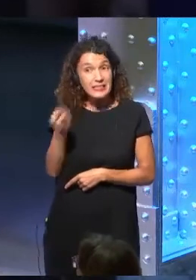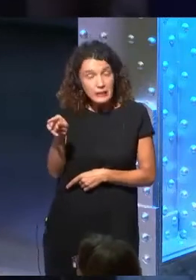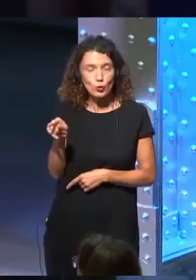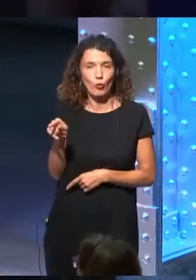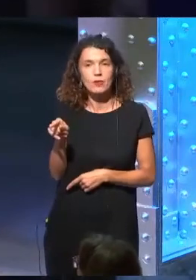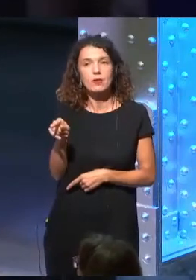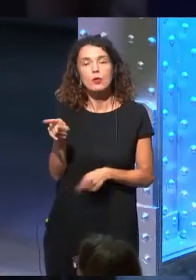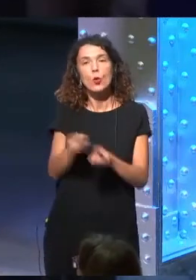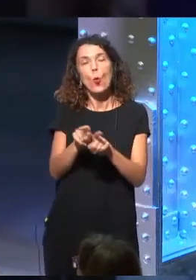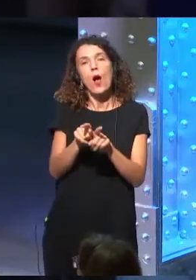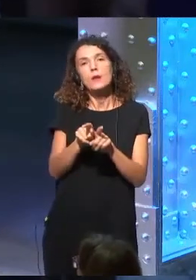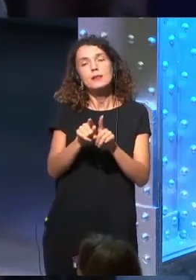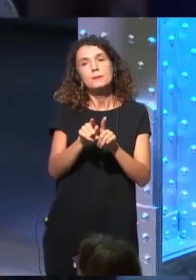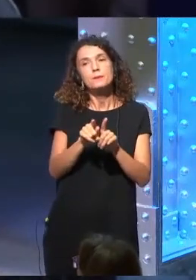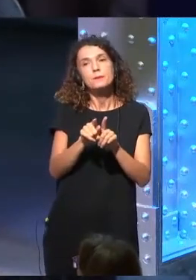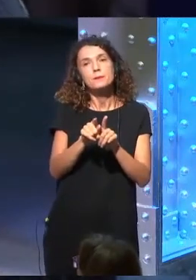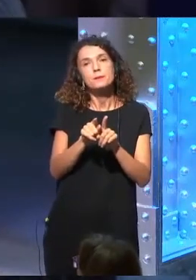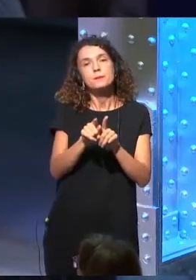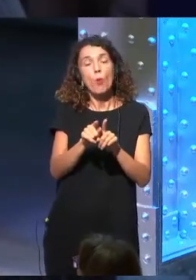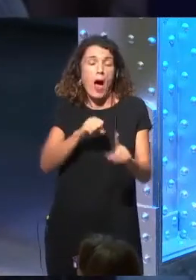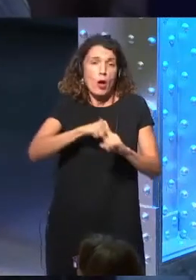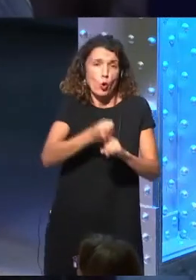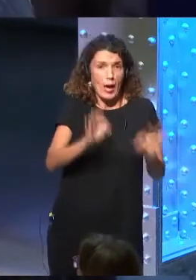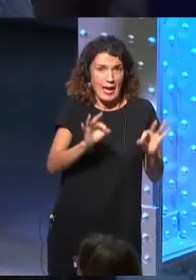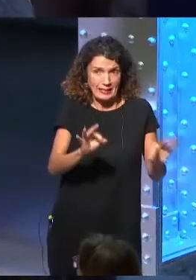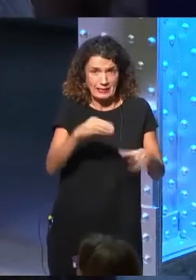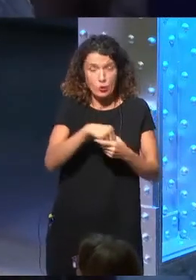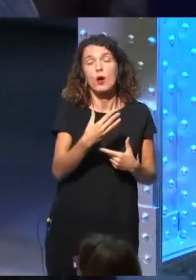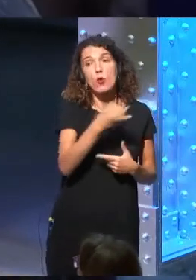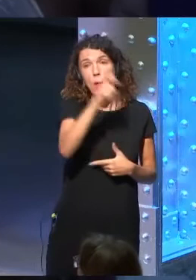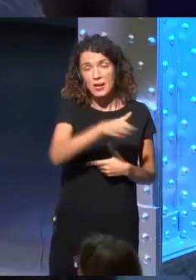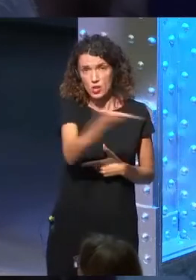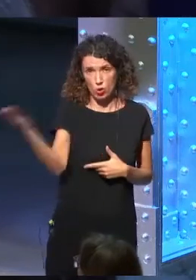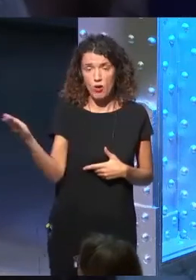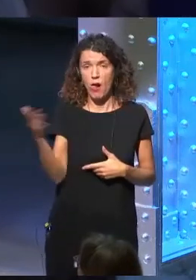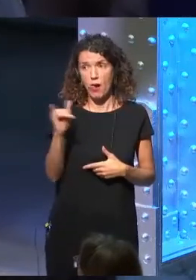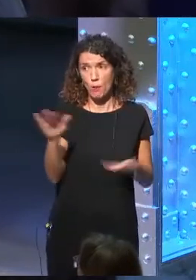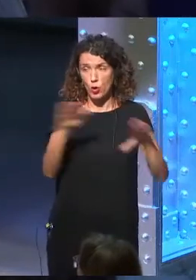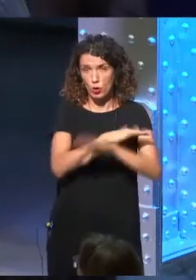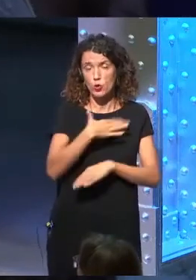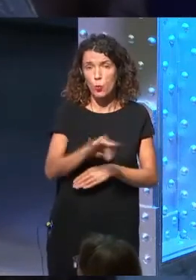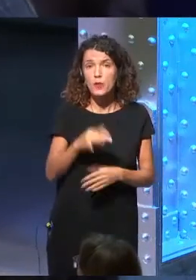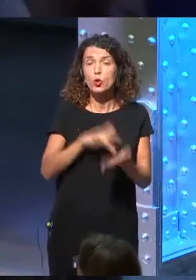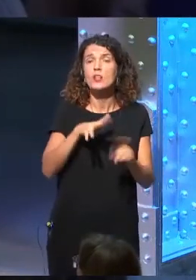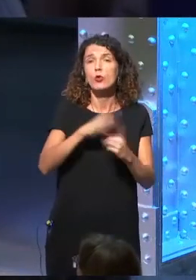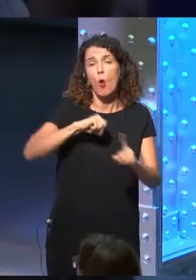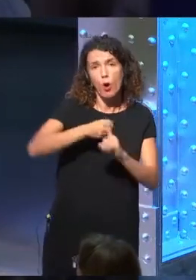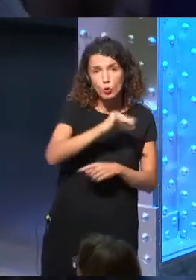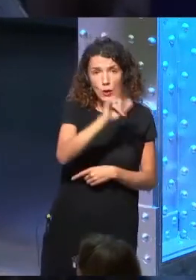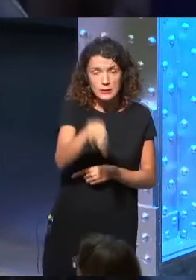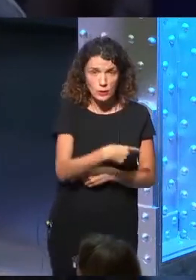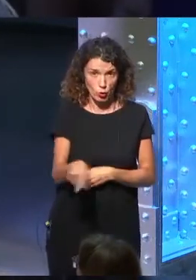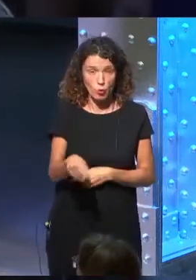the abuse itself. I don't know how many people there are here tonight who have been through this kind of thing on the internet.